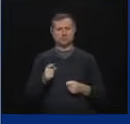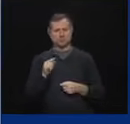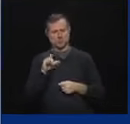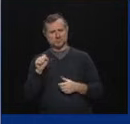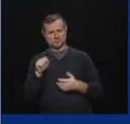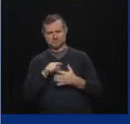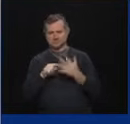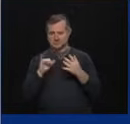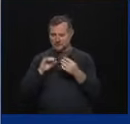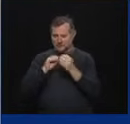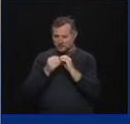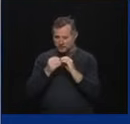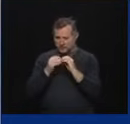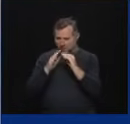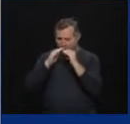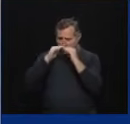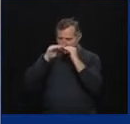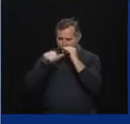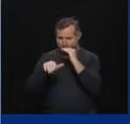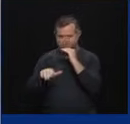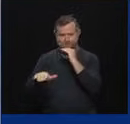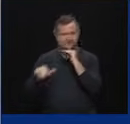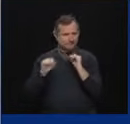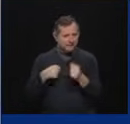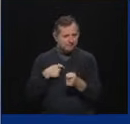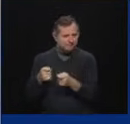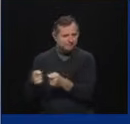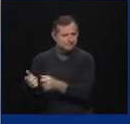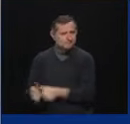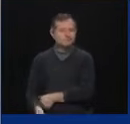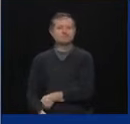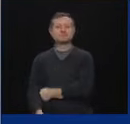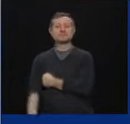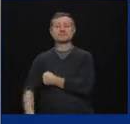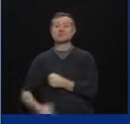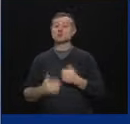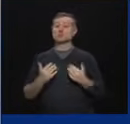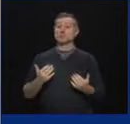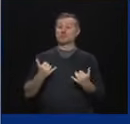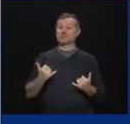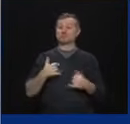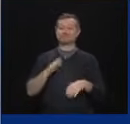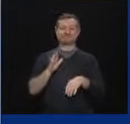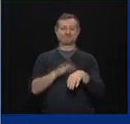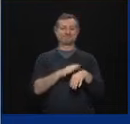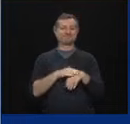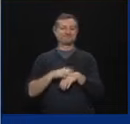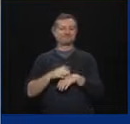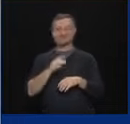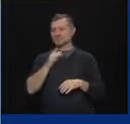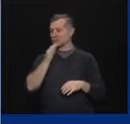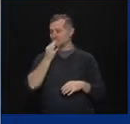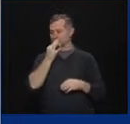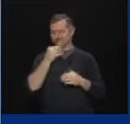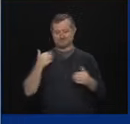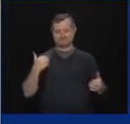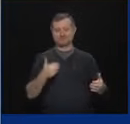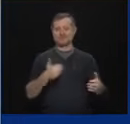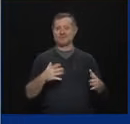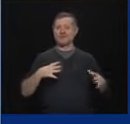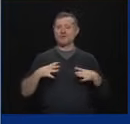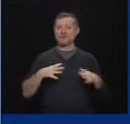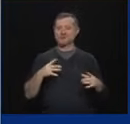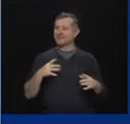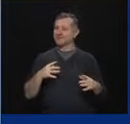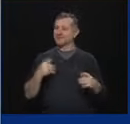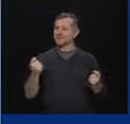number absolutely flatlines. So we have a vulnerable time coming forward. I'm sending out the alarm right now. New Yorkers, pay attention. If you know people who are not